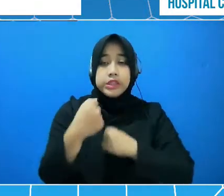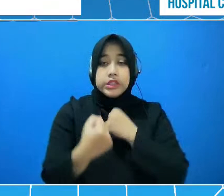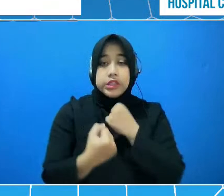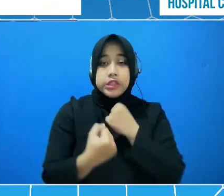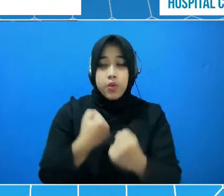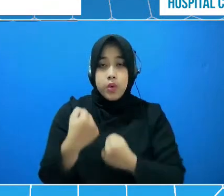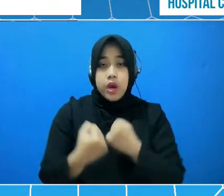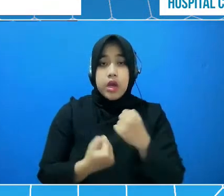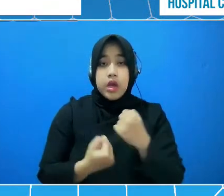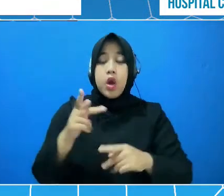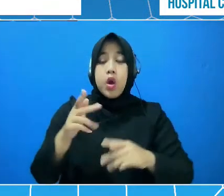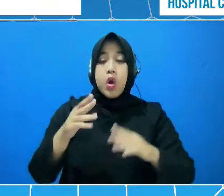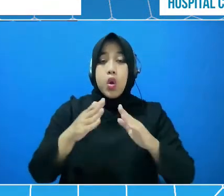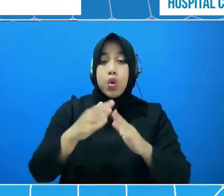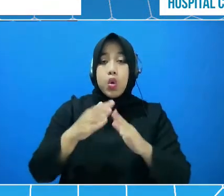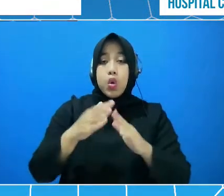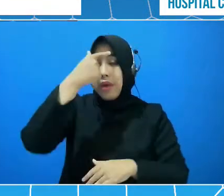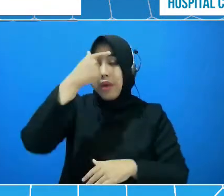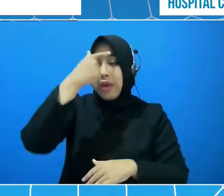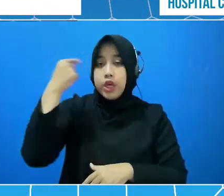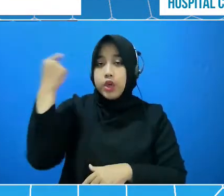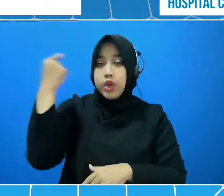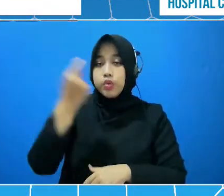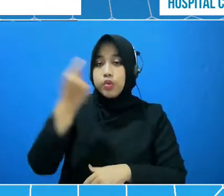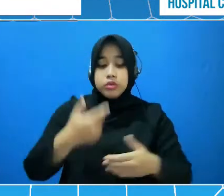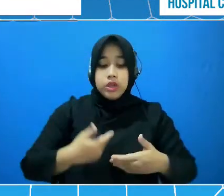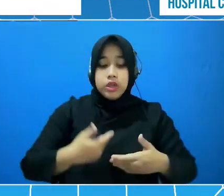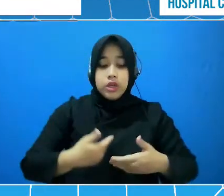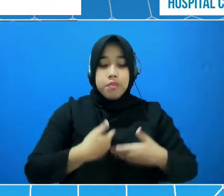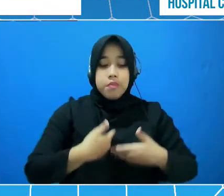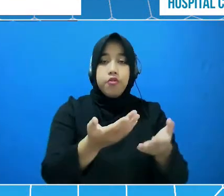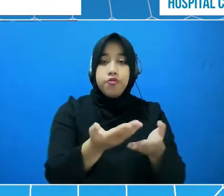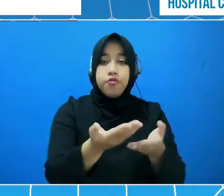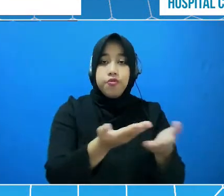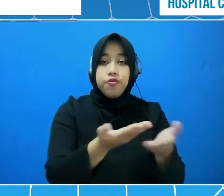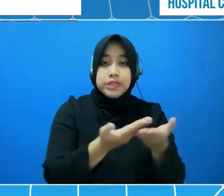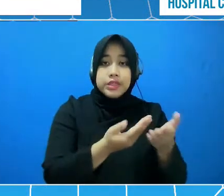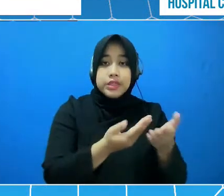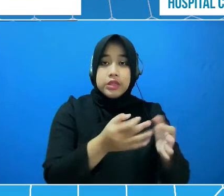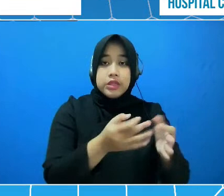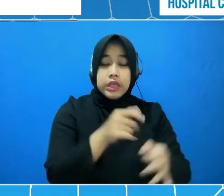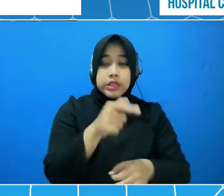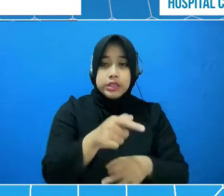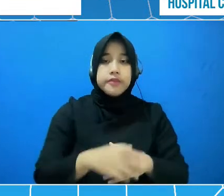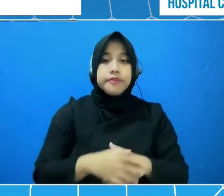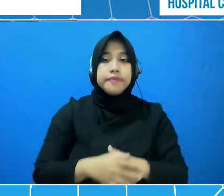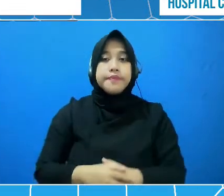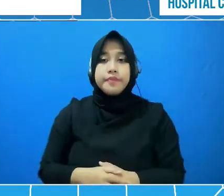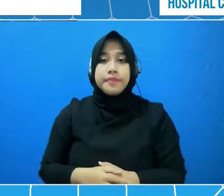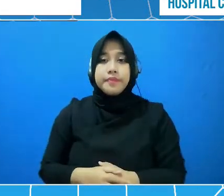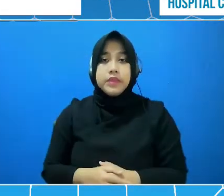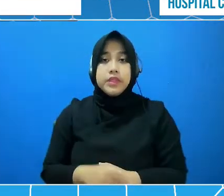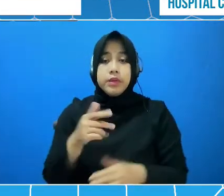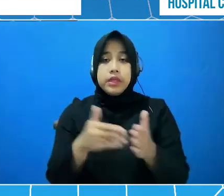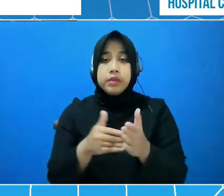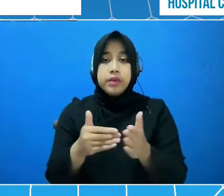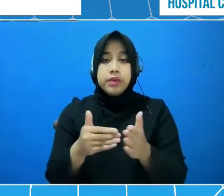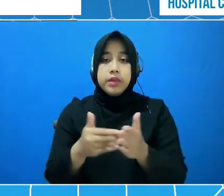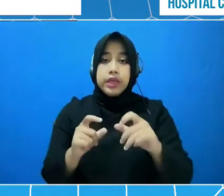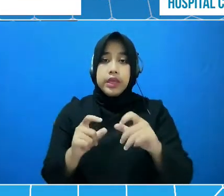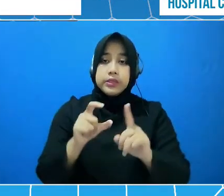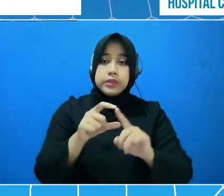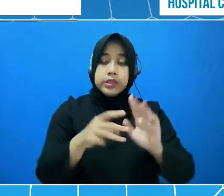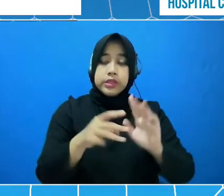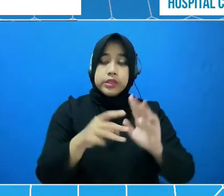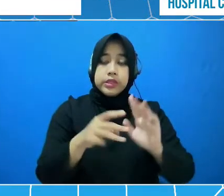provide that kind of facilities, example, limited resources for operating theaters, that's why we decant the patient to the private